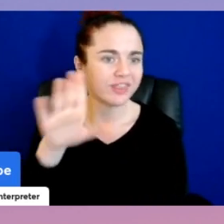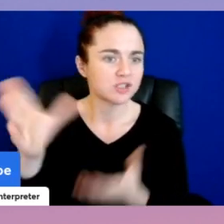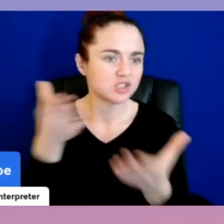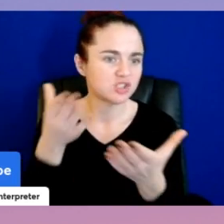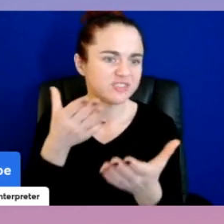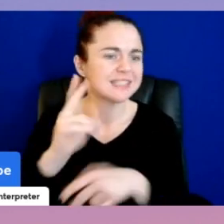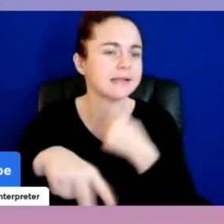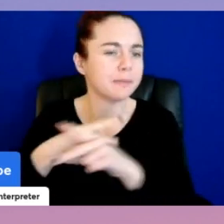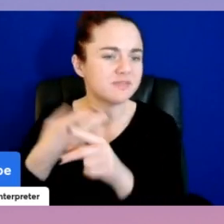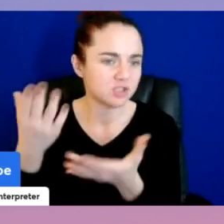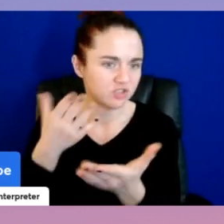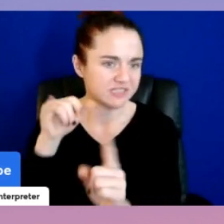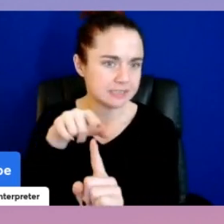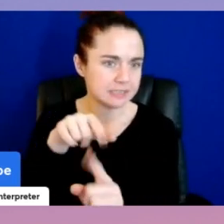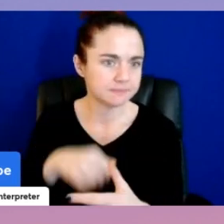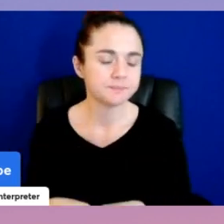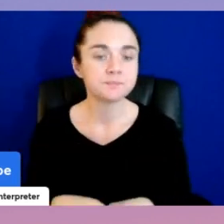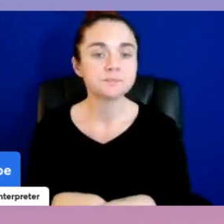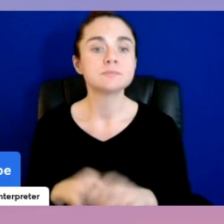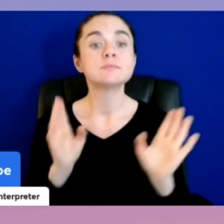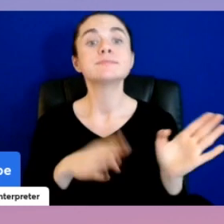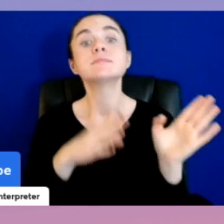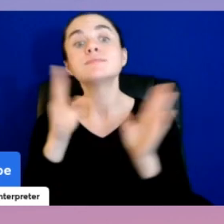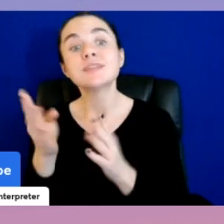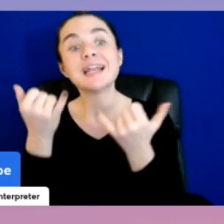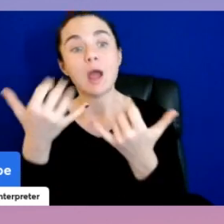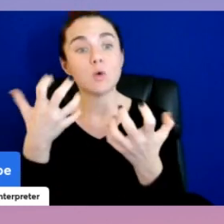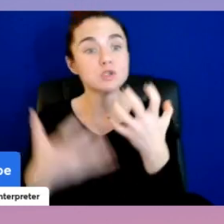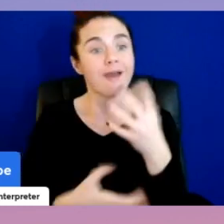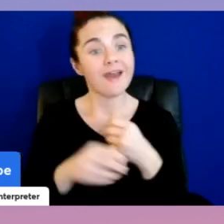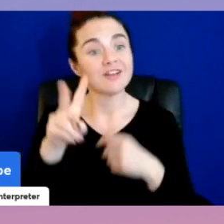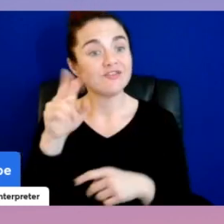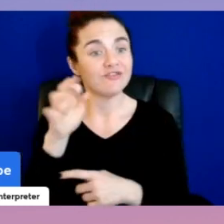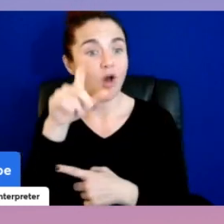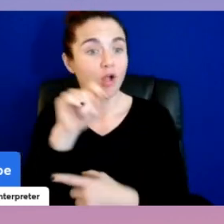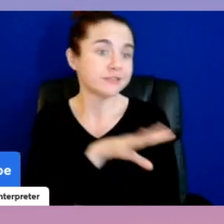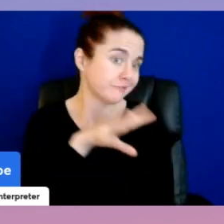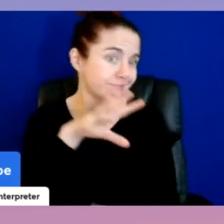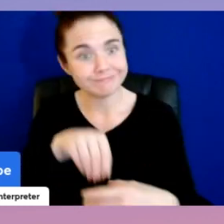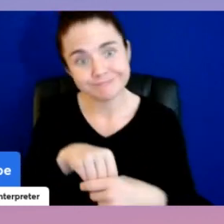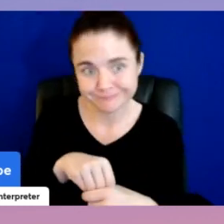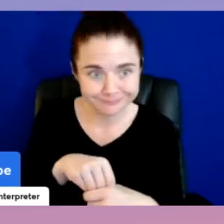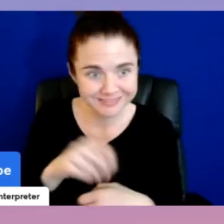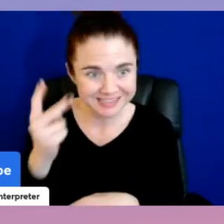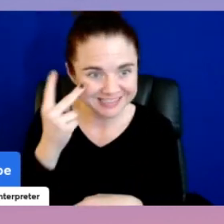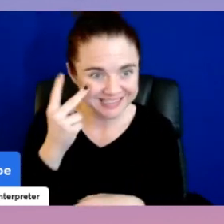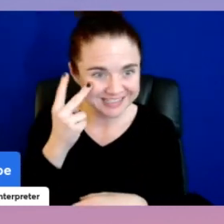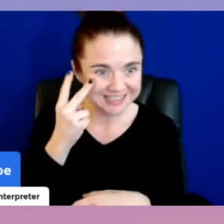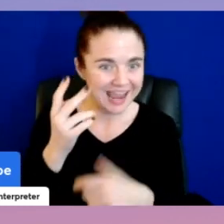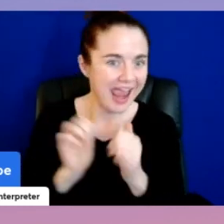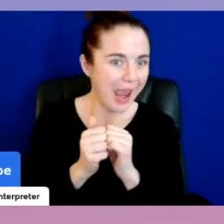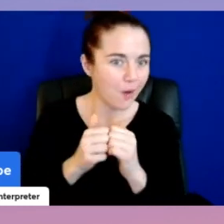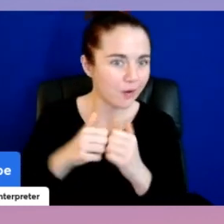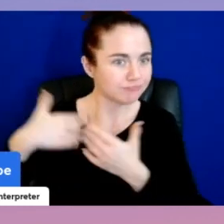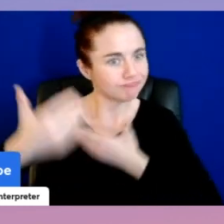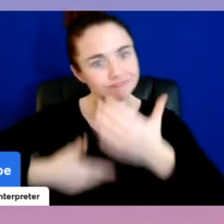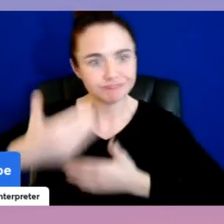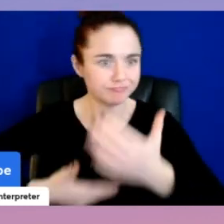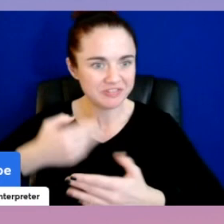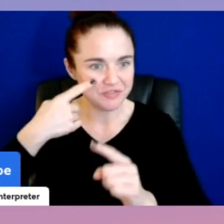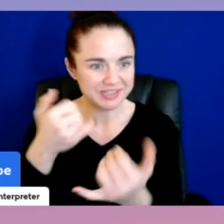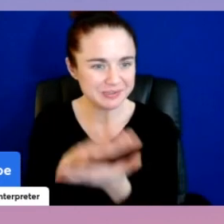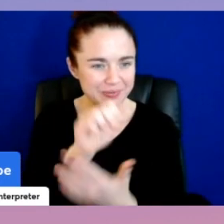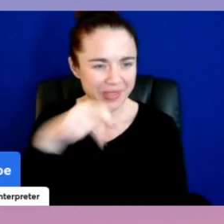type. All right, let's now add Vault to the mix and see how things will work for our school app